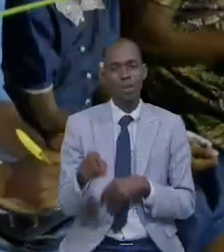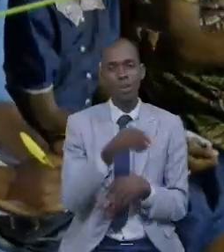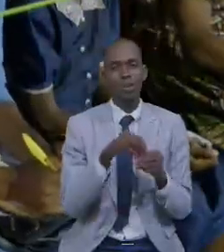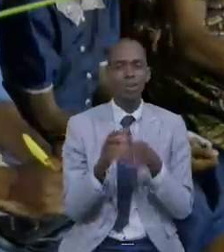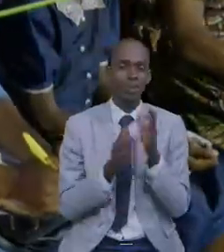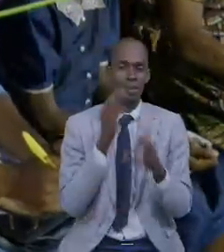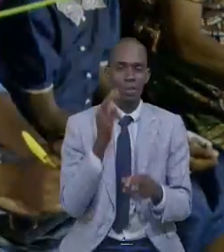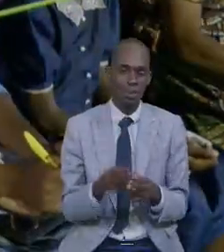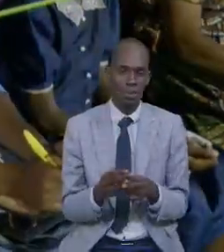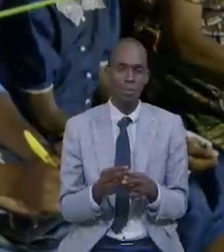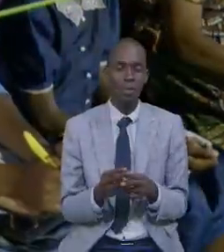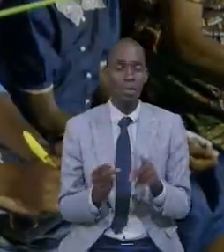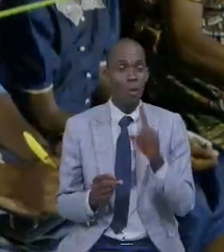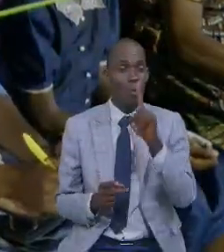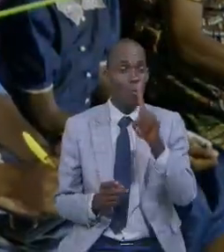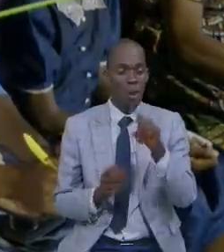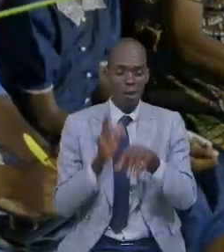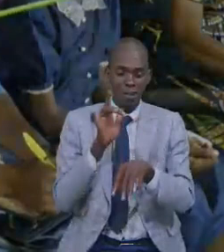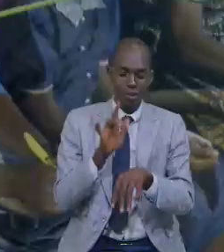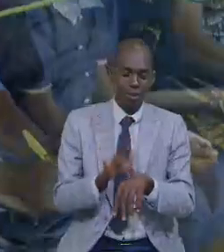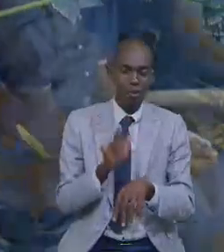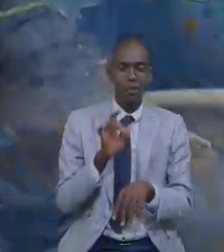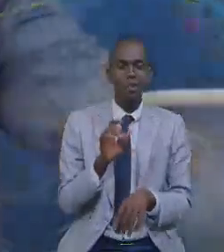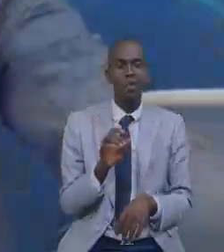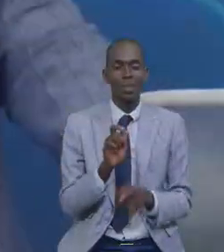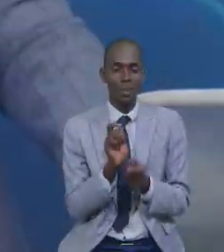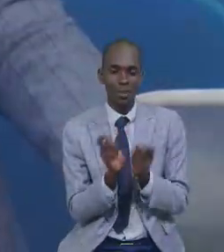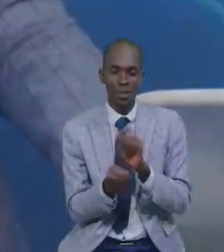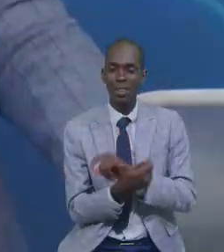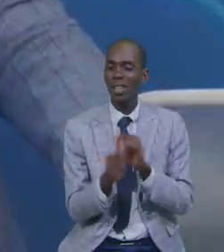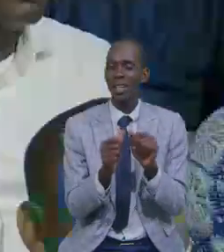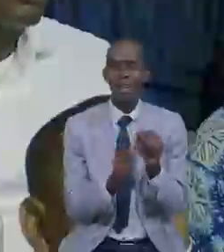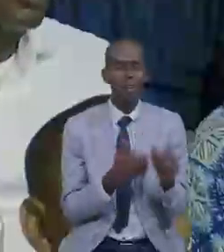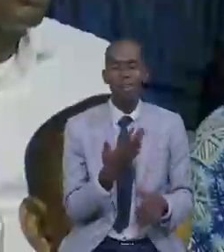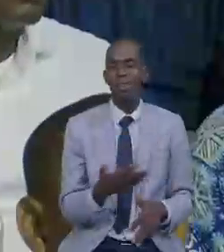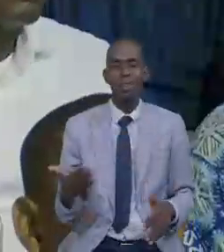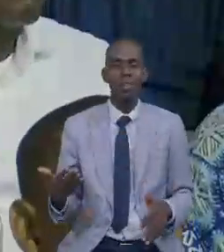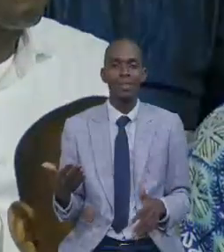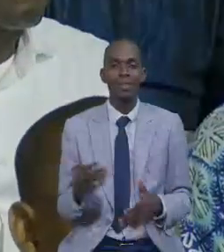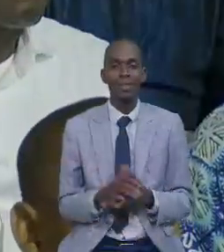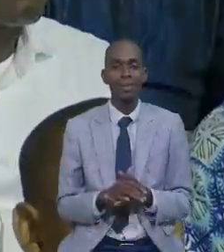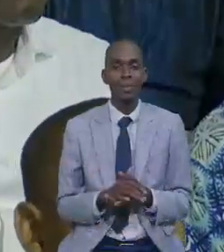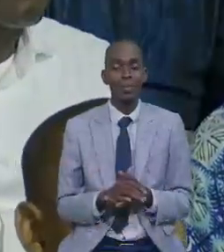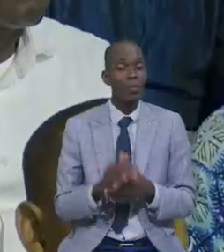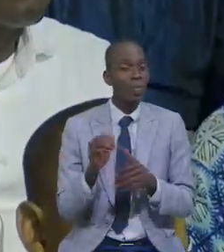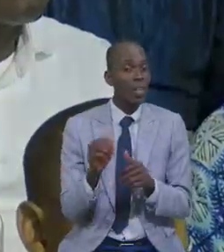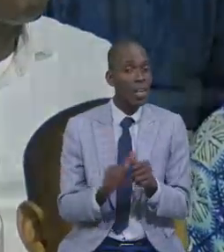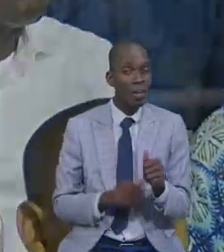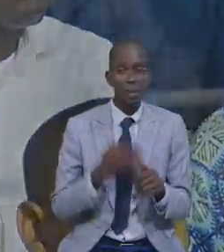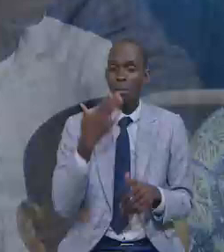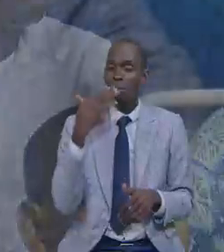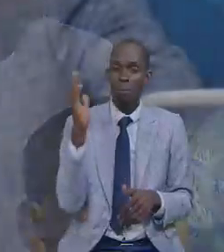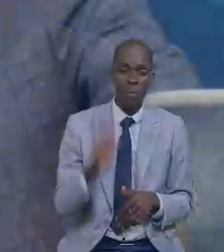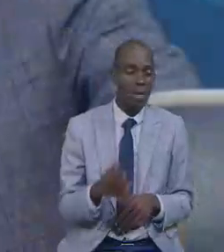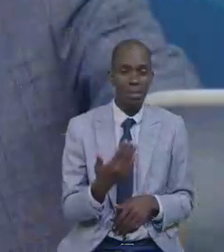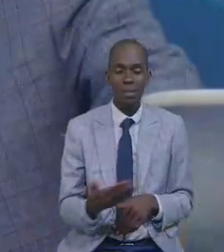One touch changes everything. Every bad thing, every